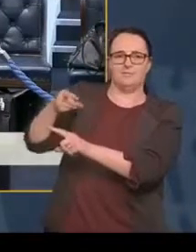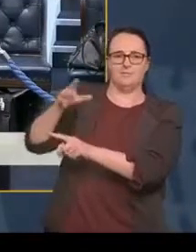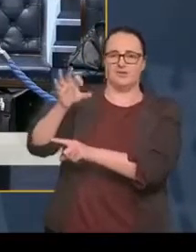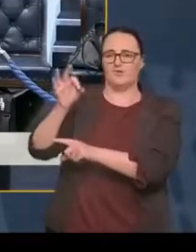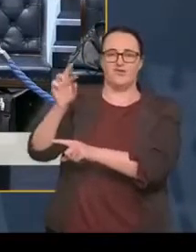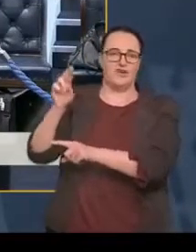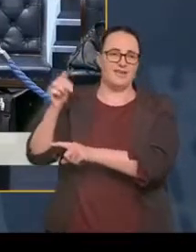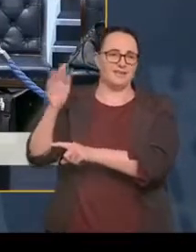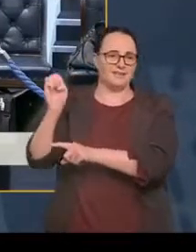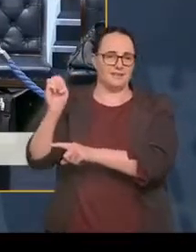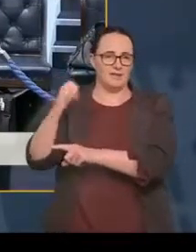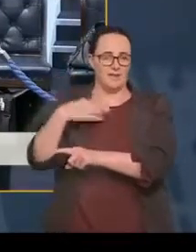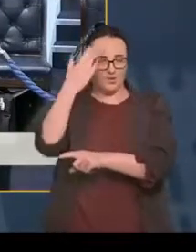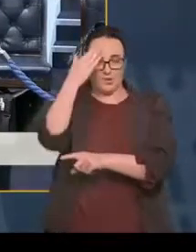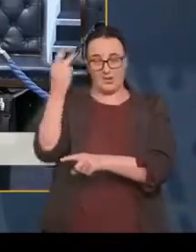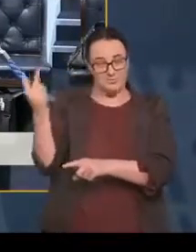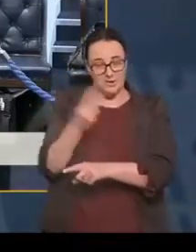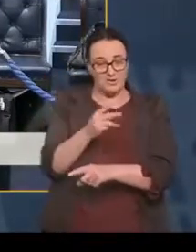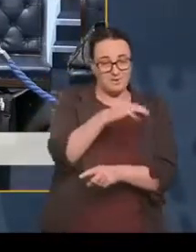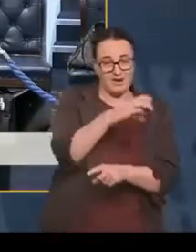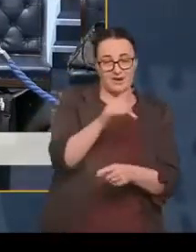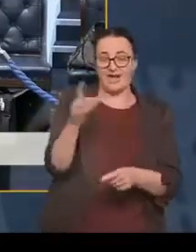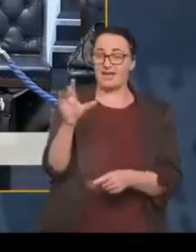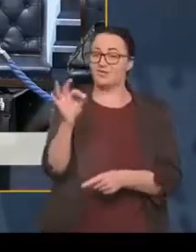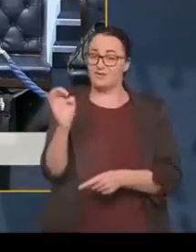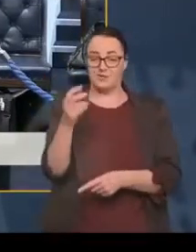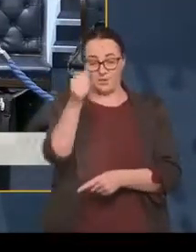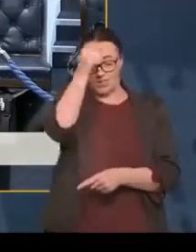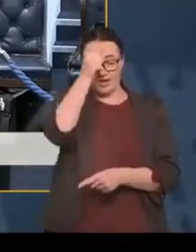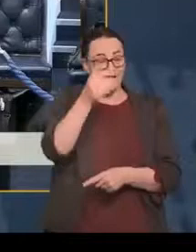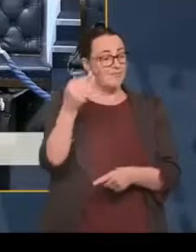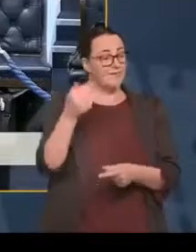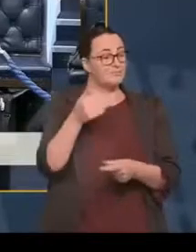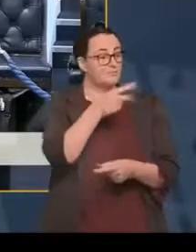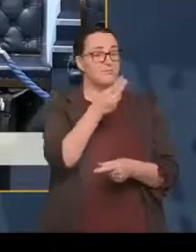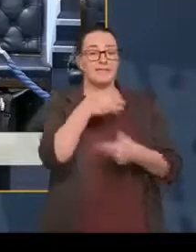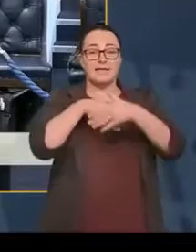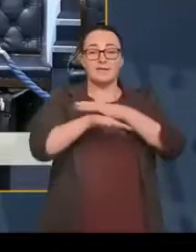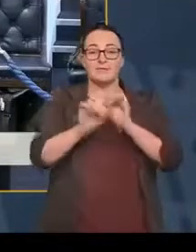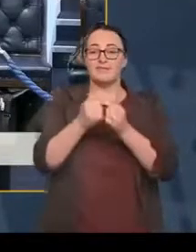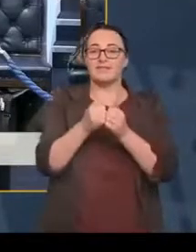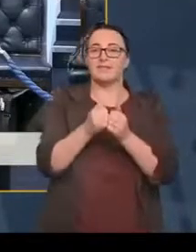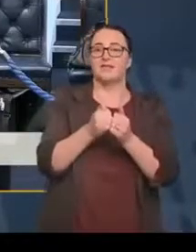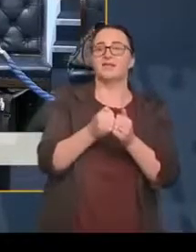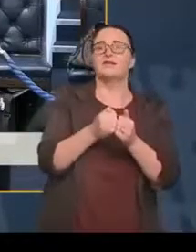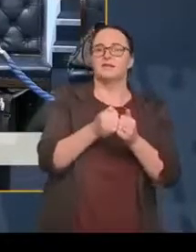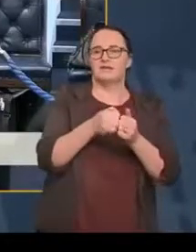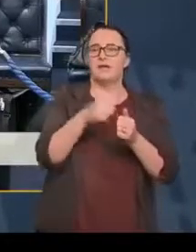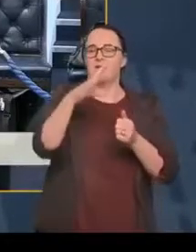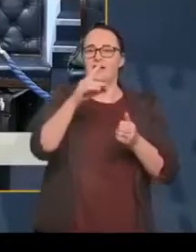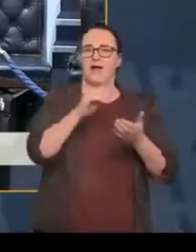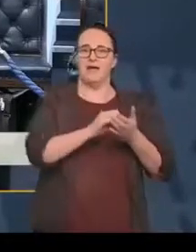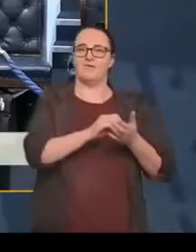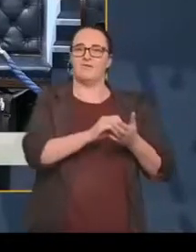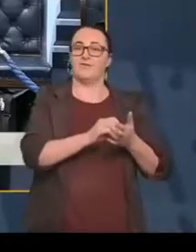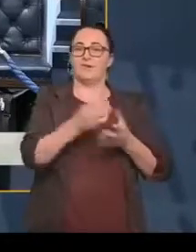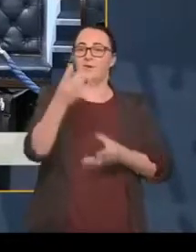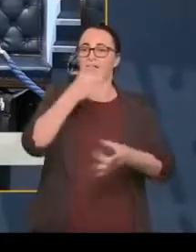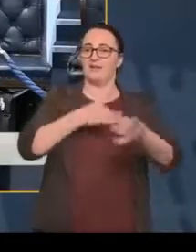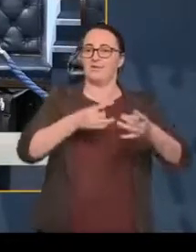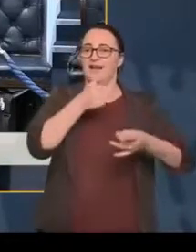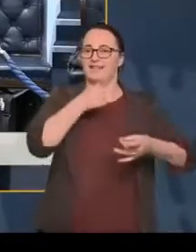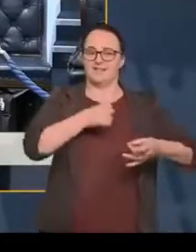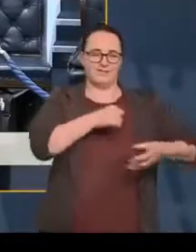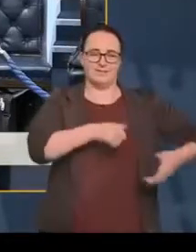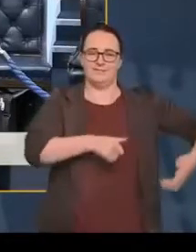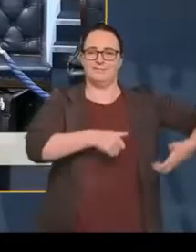recognition. But as I say, knowing Mark and knowing Grace, whenever he went to the meetings to ask questions, he would have brought under his arm a folder which had the